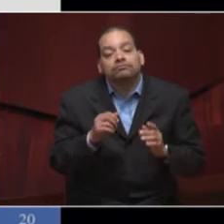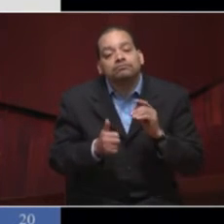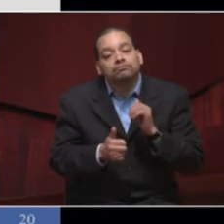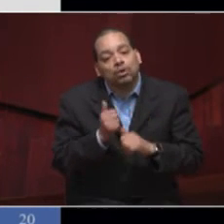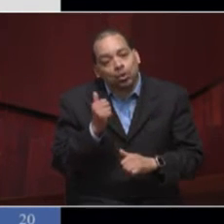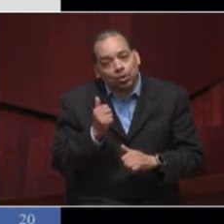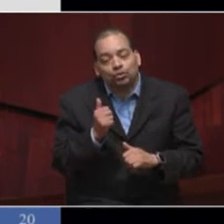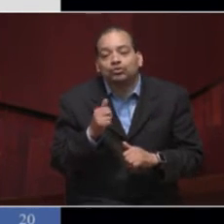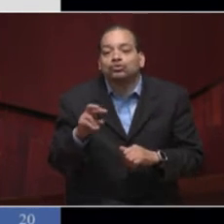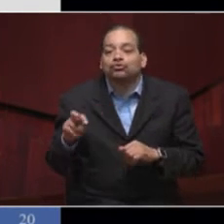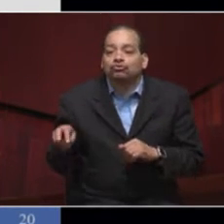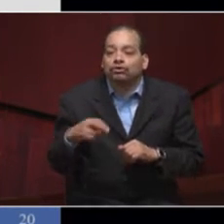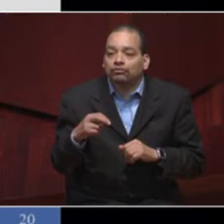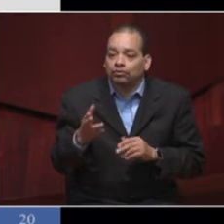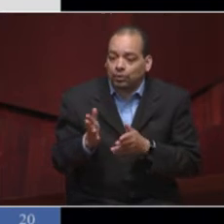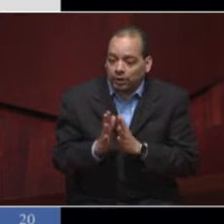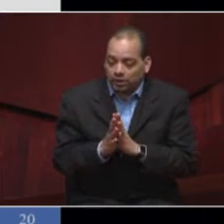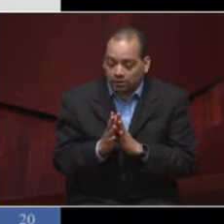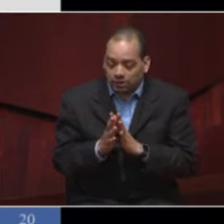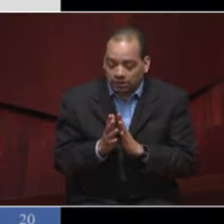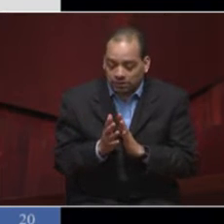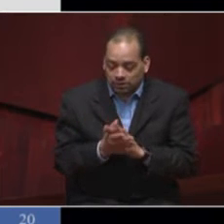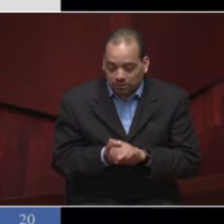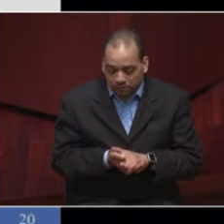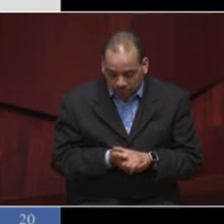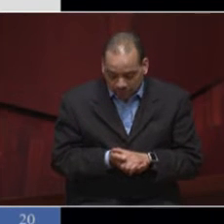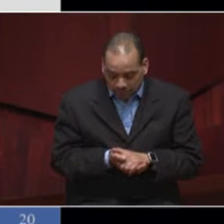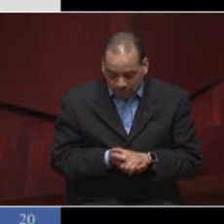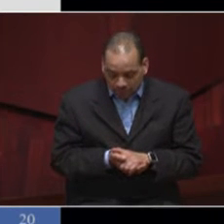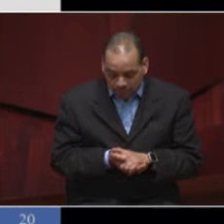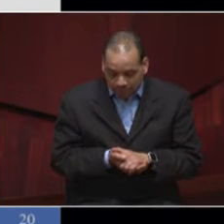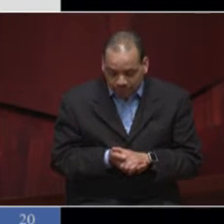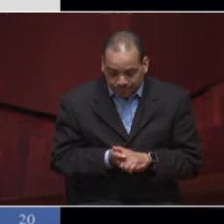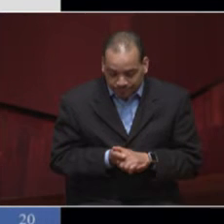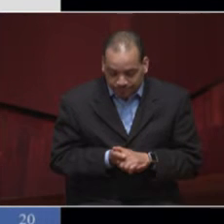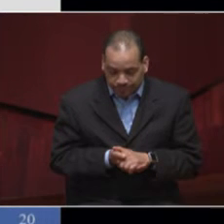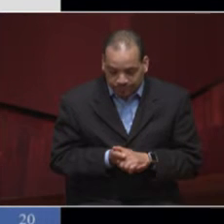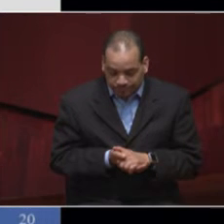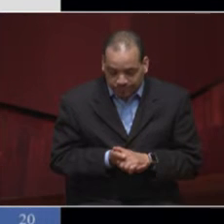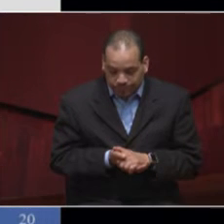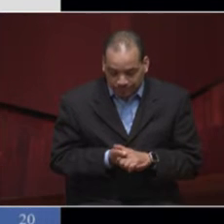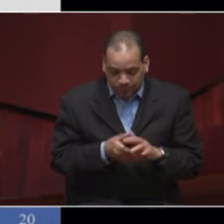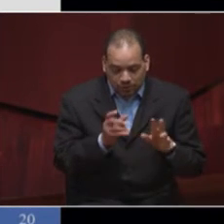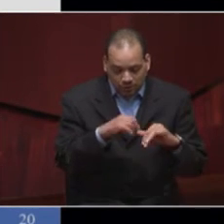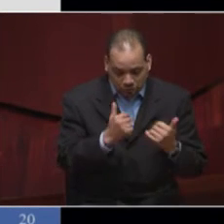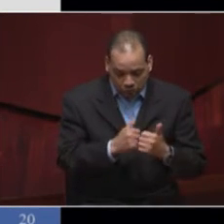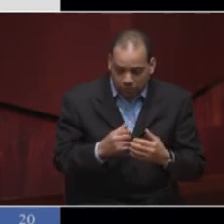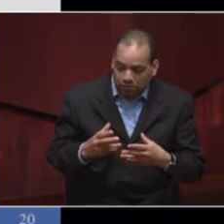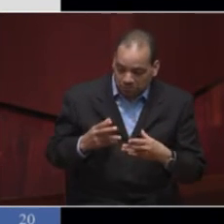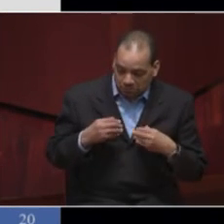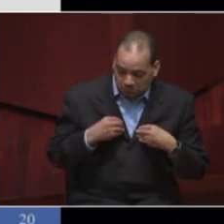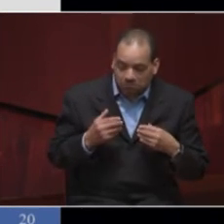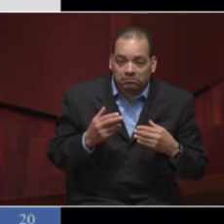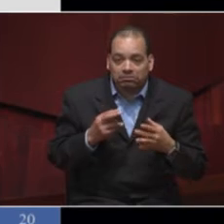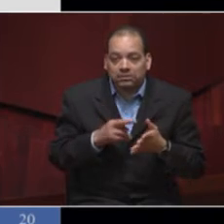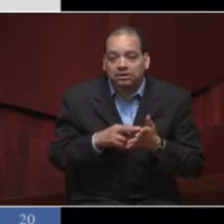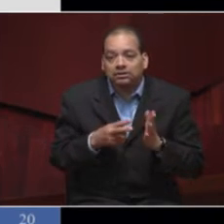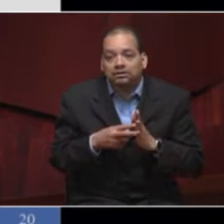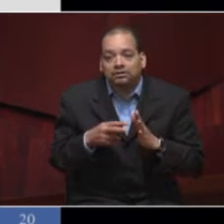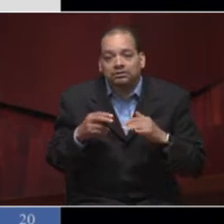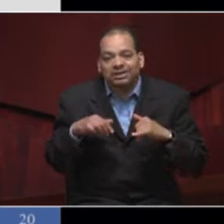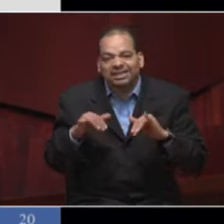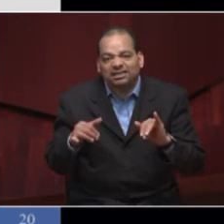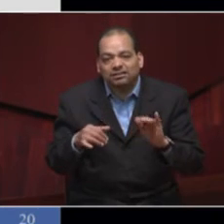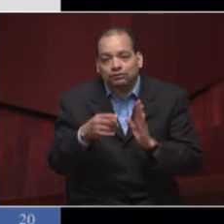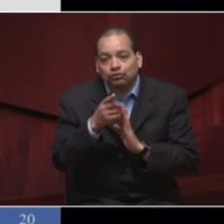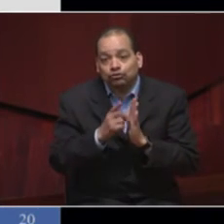most of the transfer requests that were provided to agencies for this work are still in